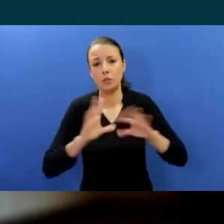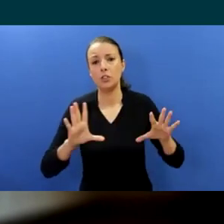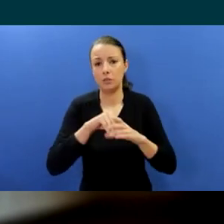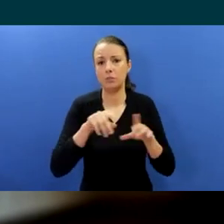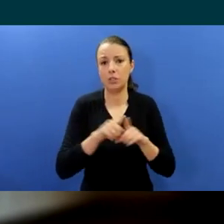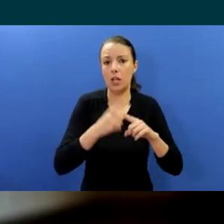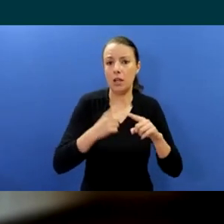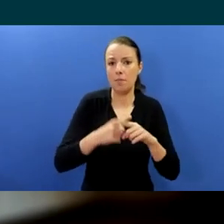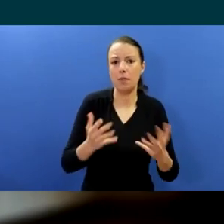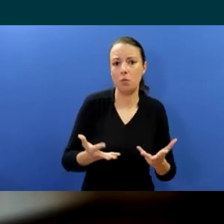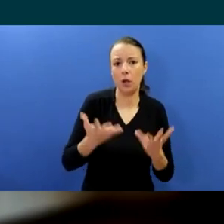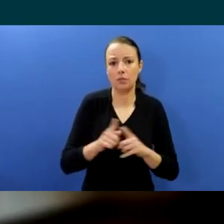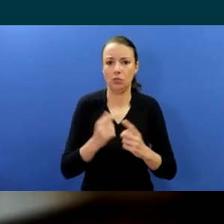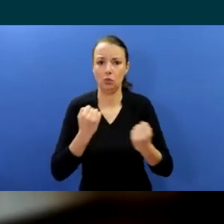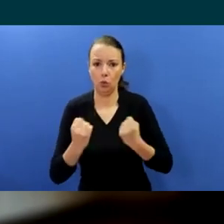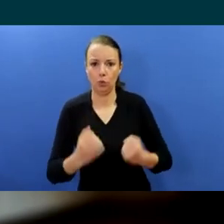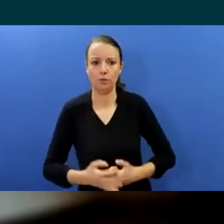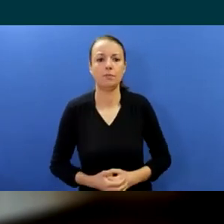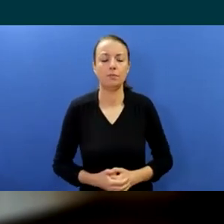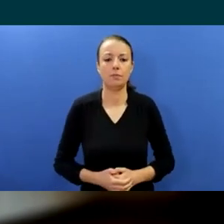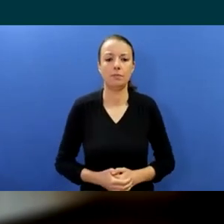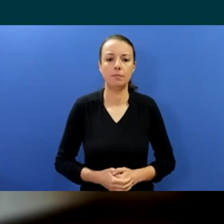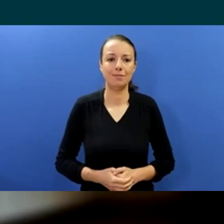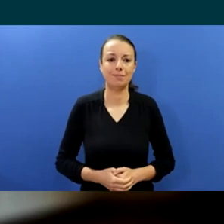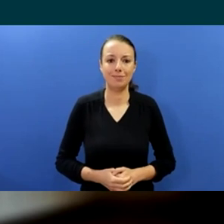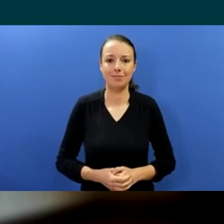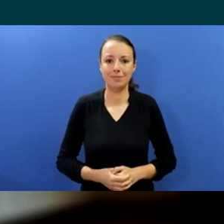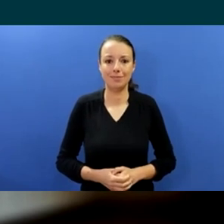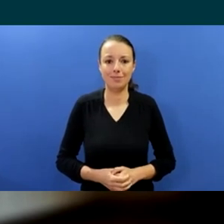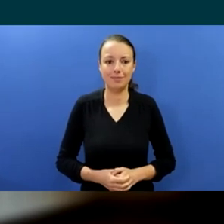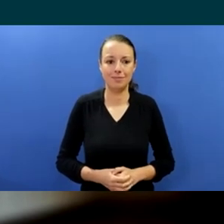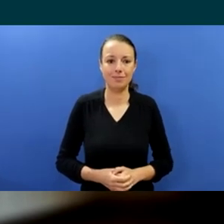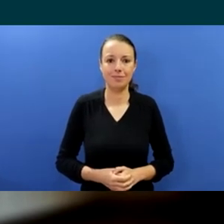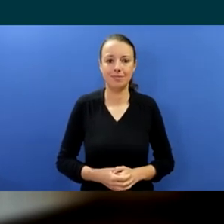elected representatives to kind of understand what is the extra value